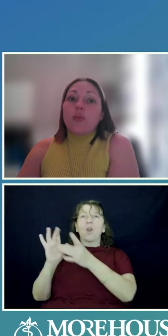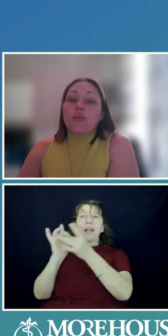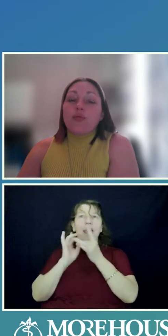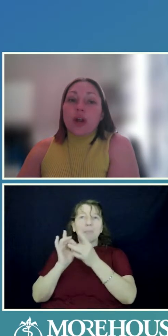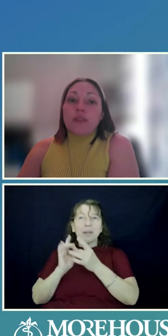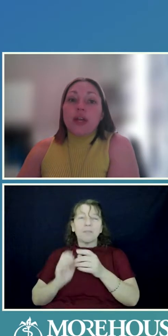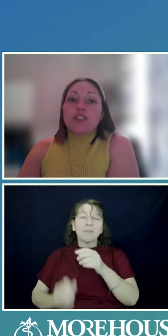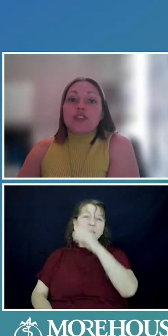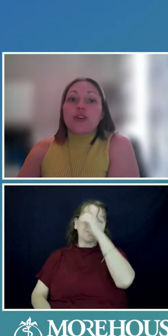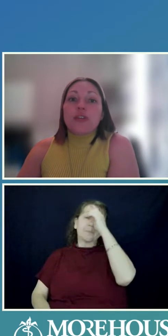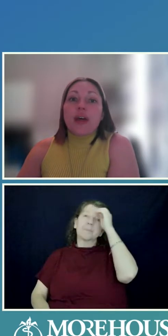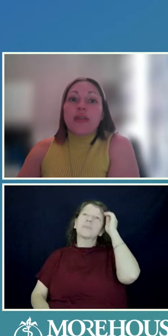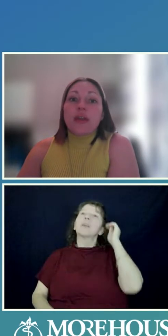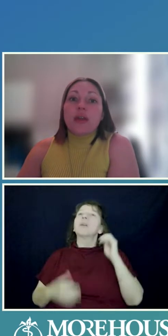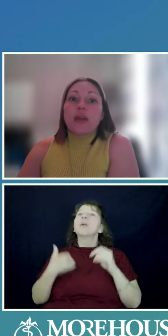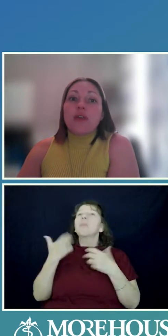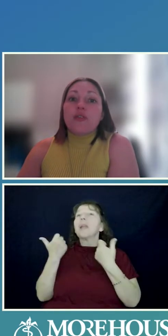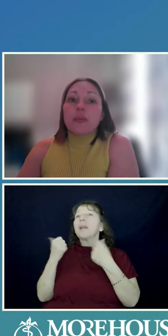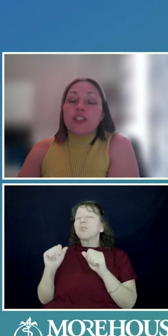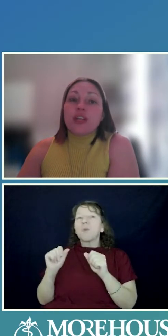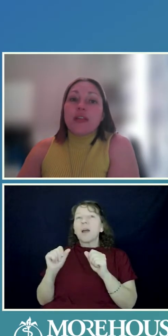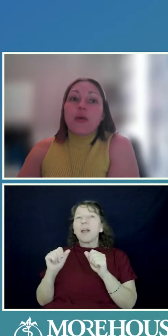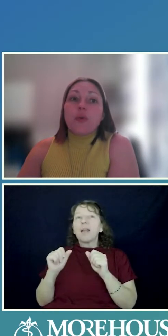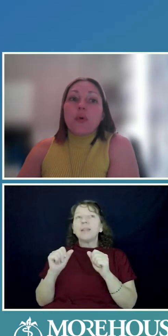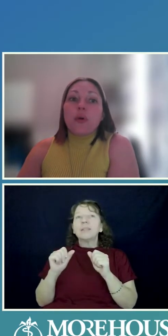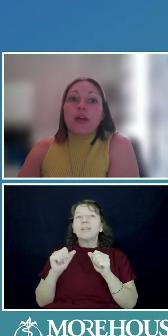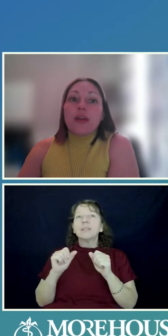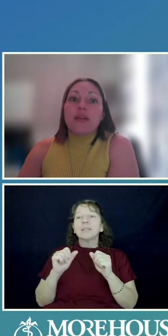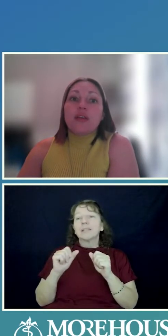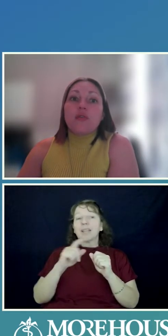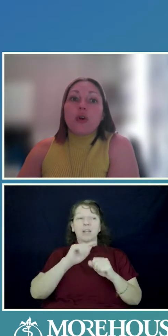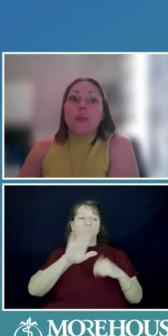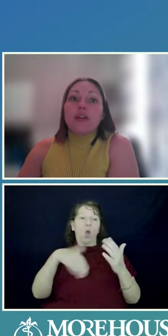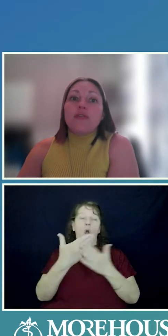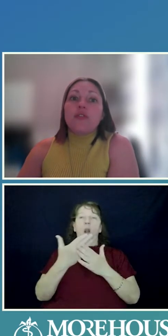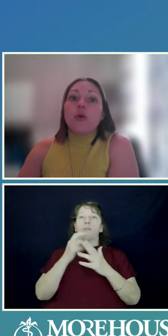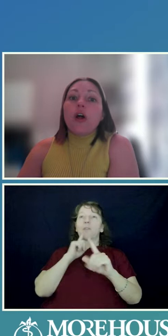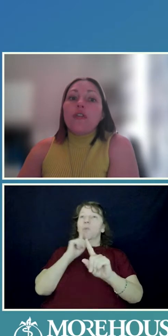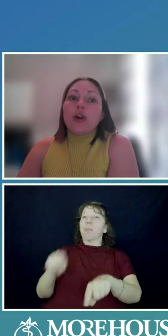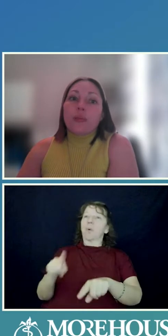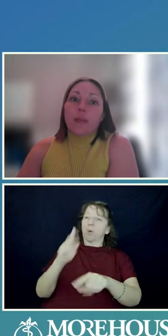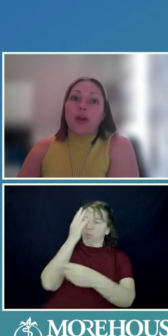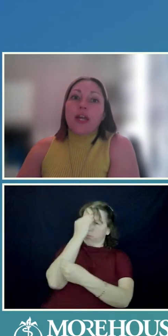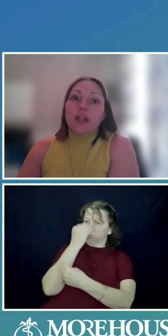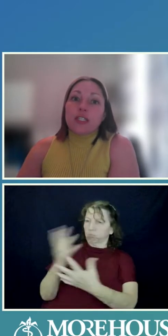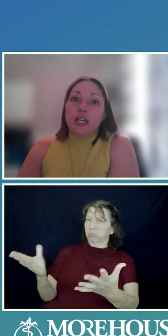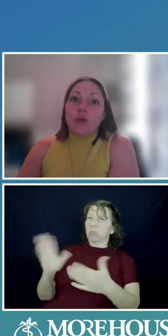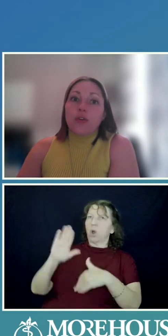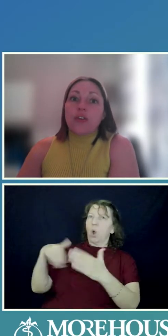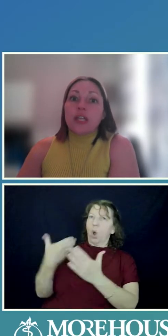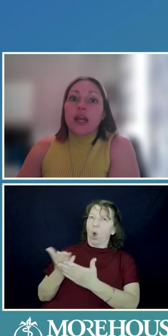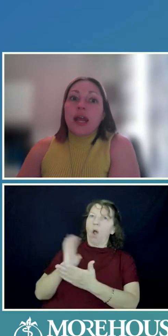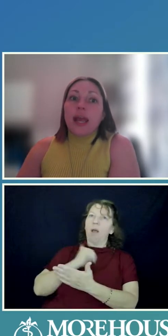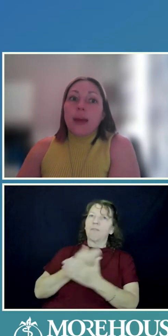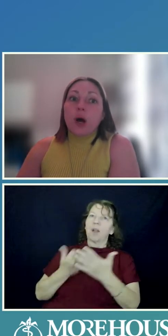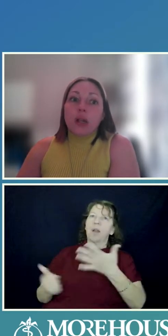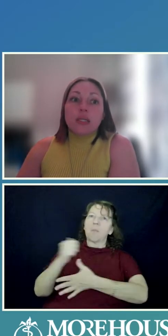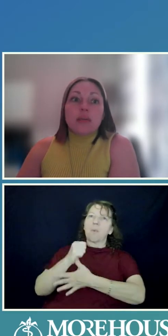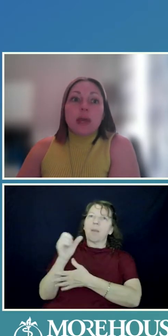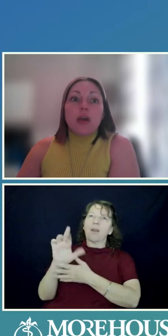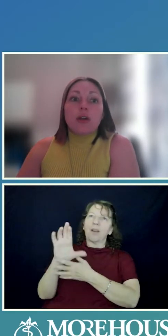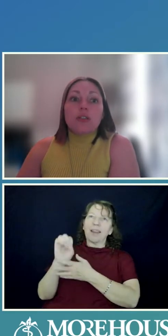We tried to make sure that the information in that report is informative to all of our primary care stakeholders